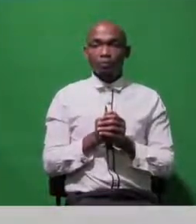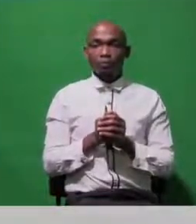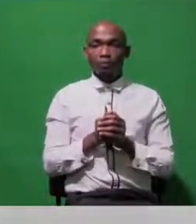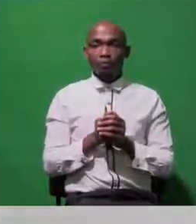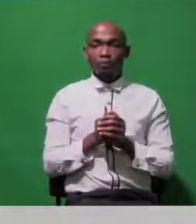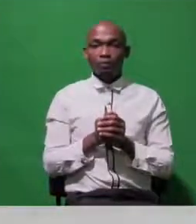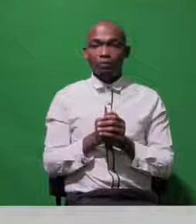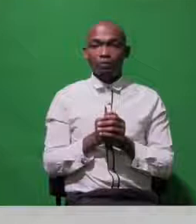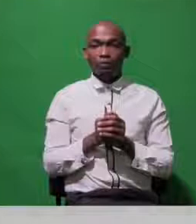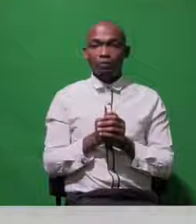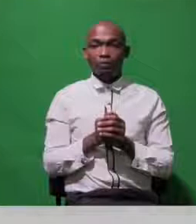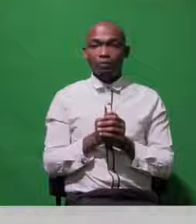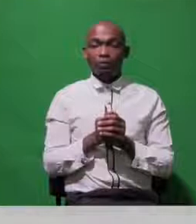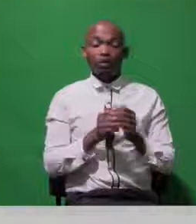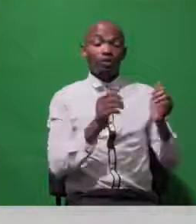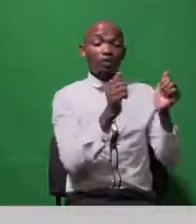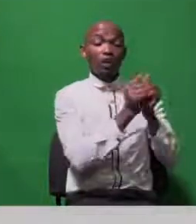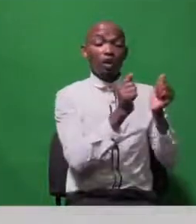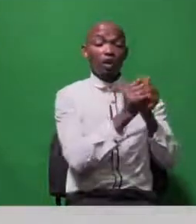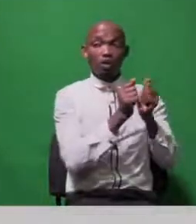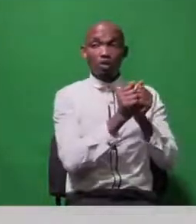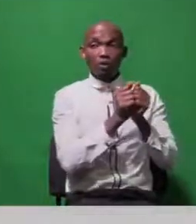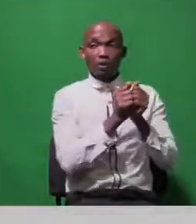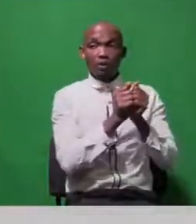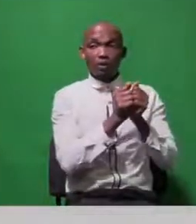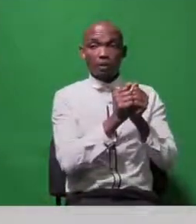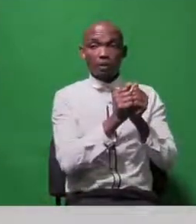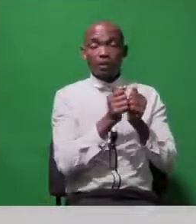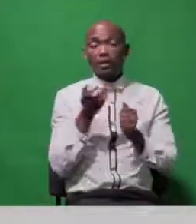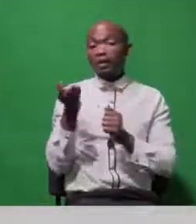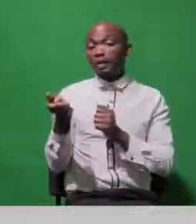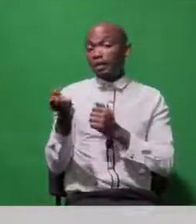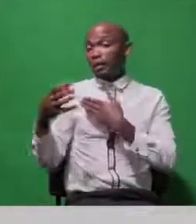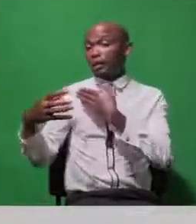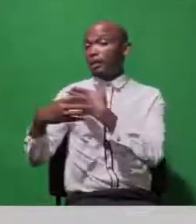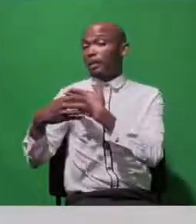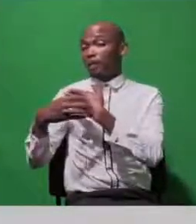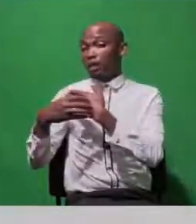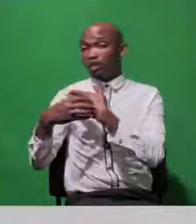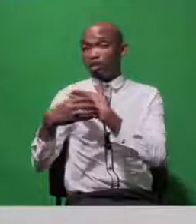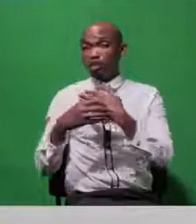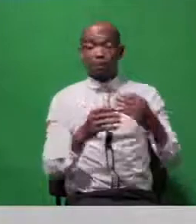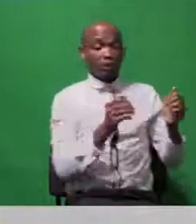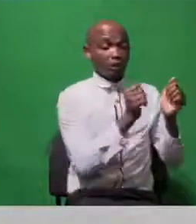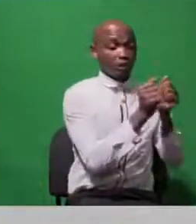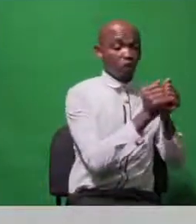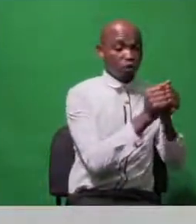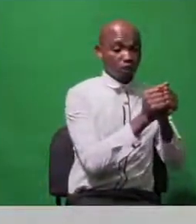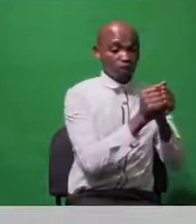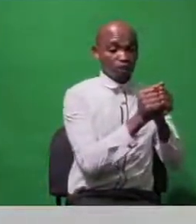So the object, and here the image.